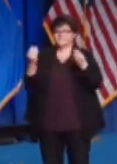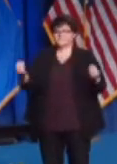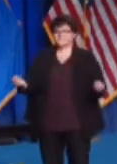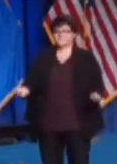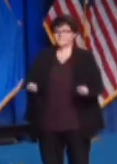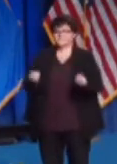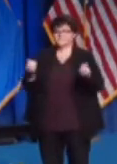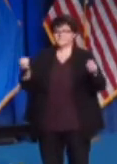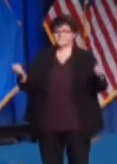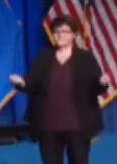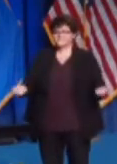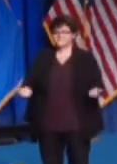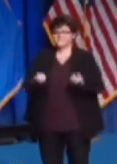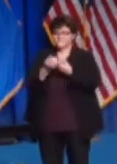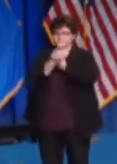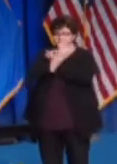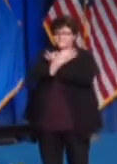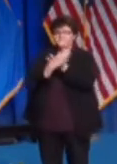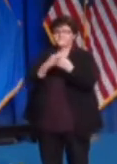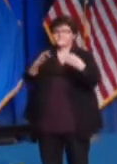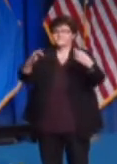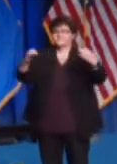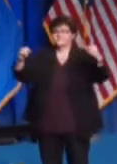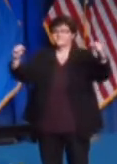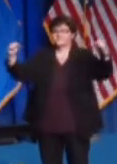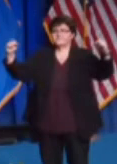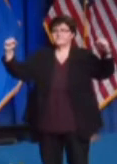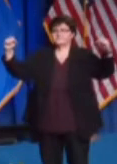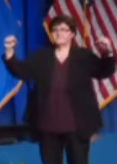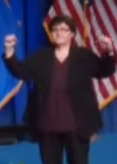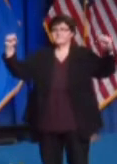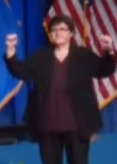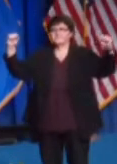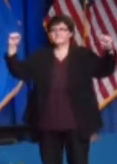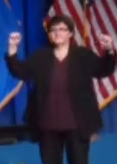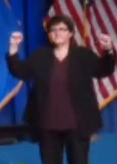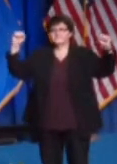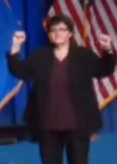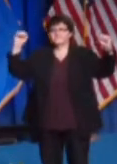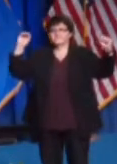o'er the land of the